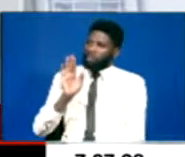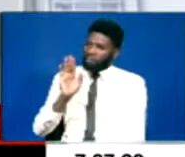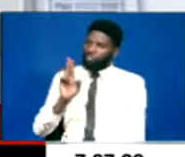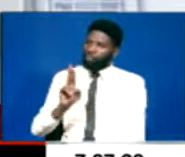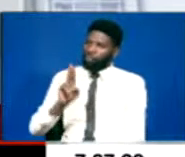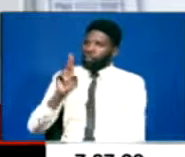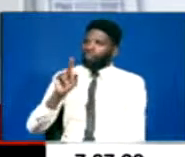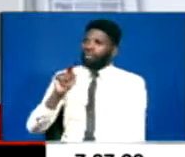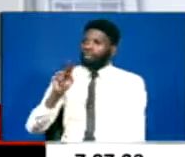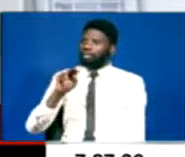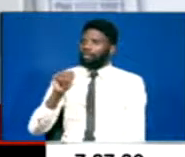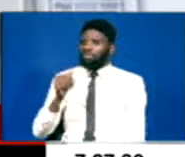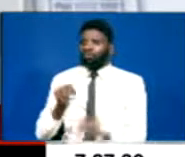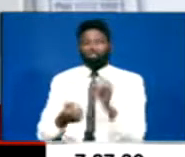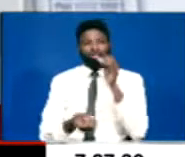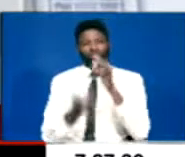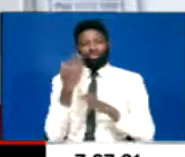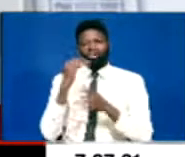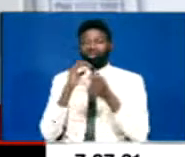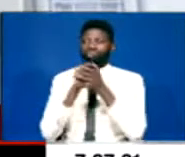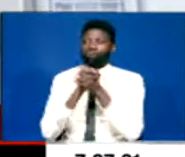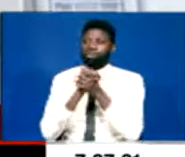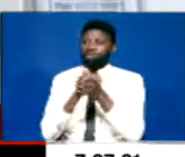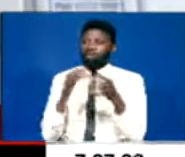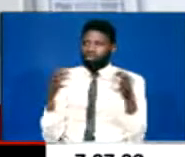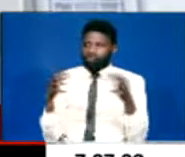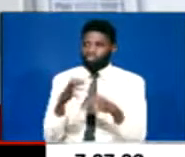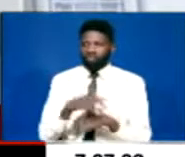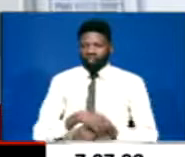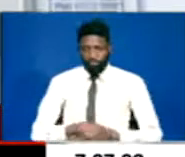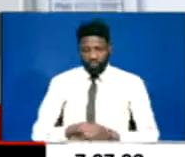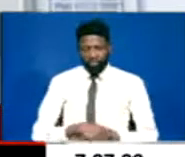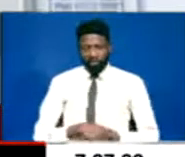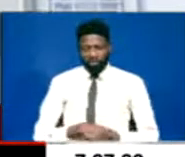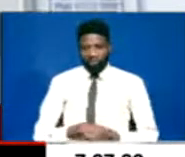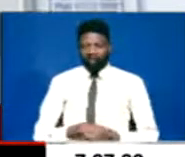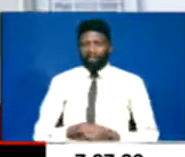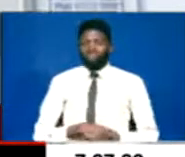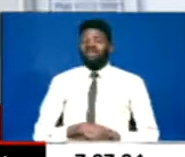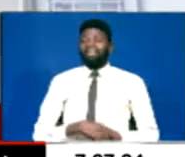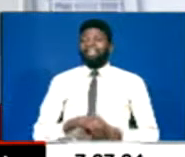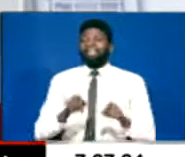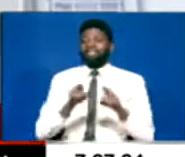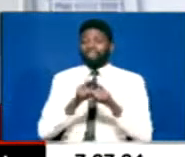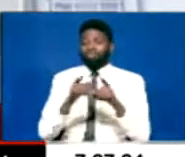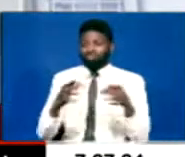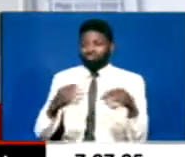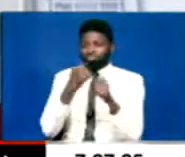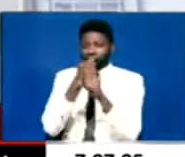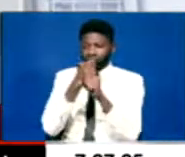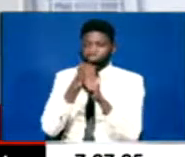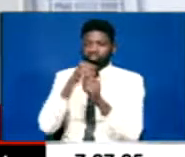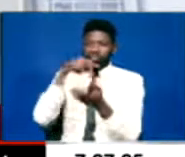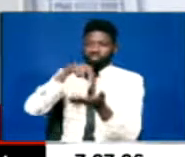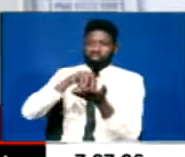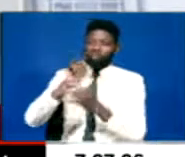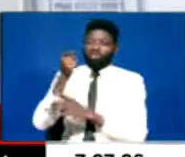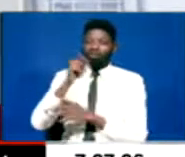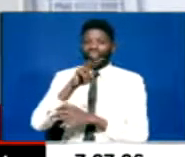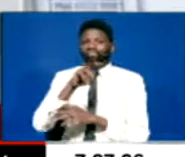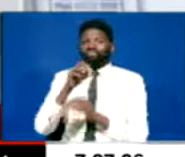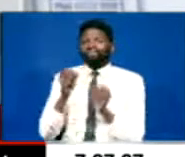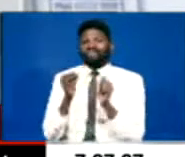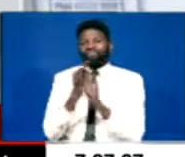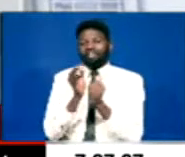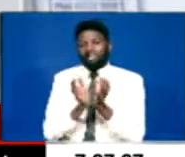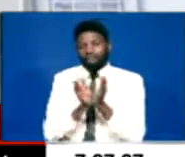form the Jubilee Coalition. Under the coalition, they would successfully vie for the presidency in the 2013 general election,